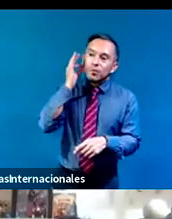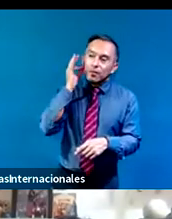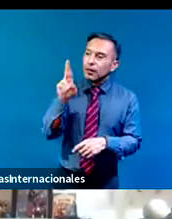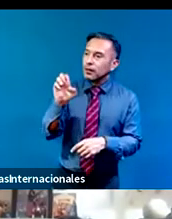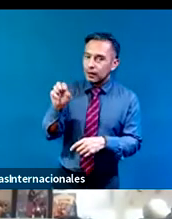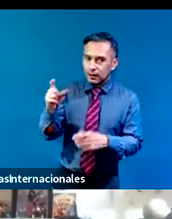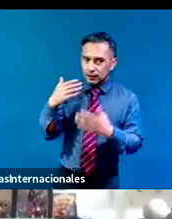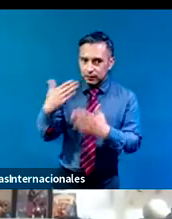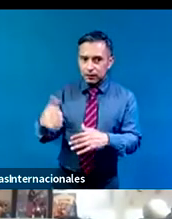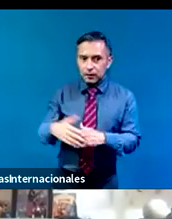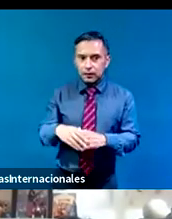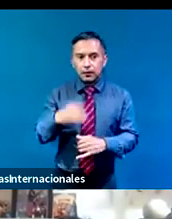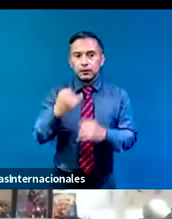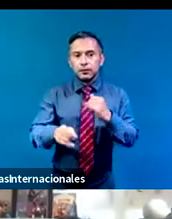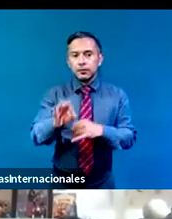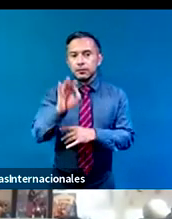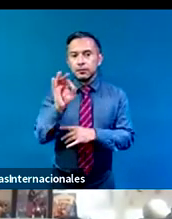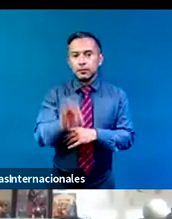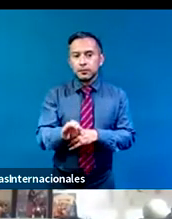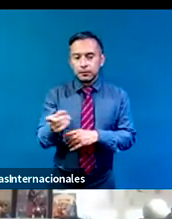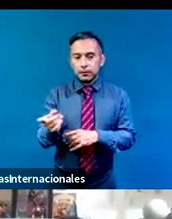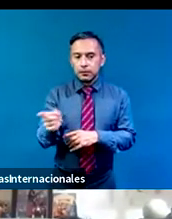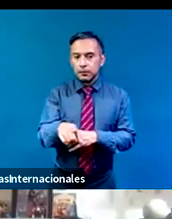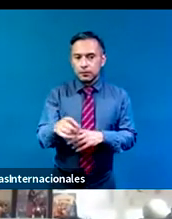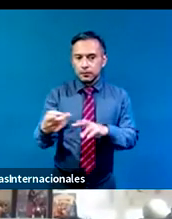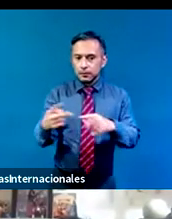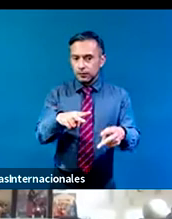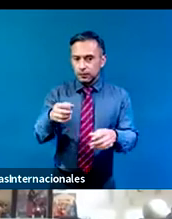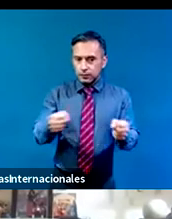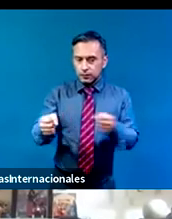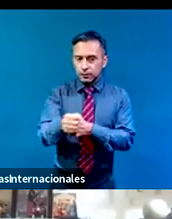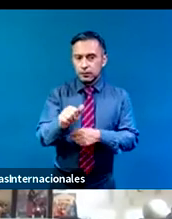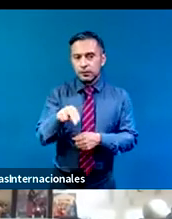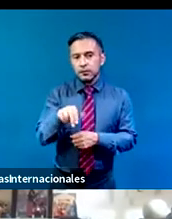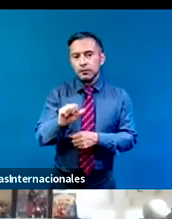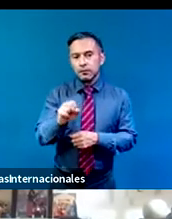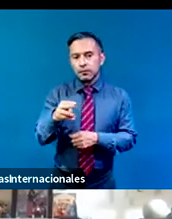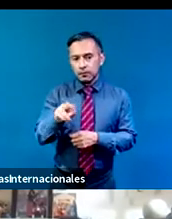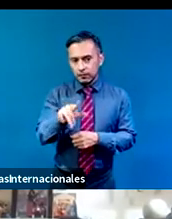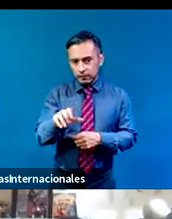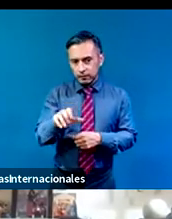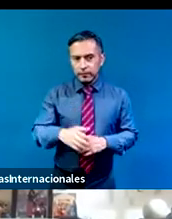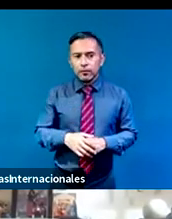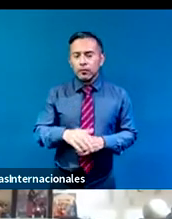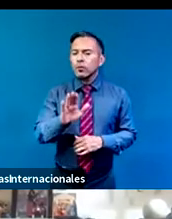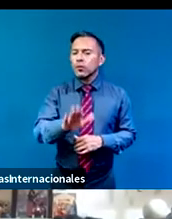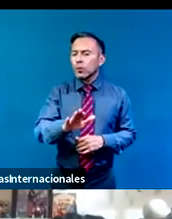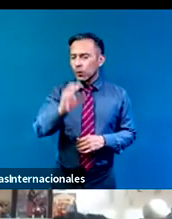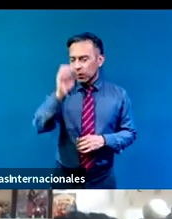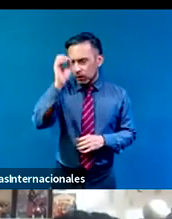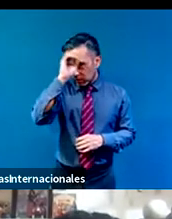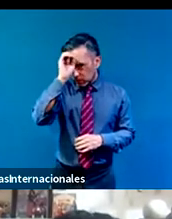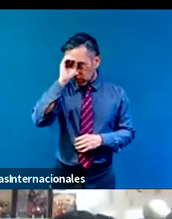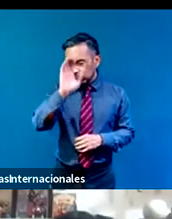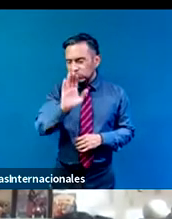Ms. Najmi. According to your point of view, what are the priority actions to tackle the